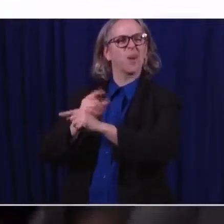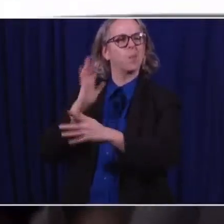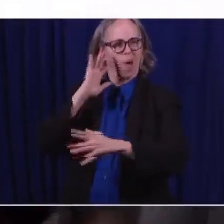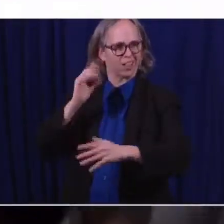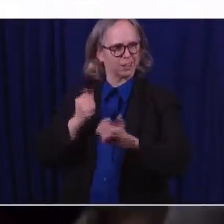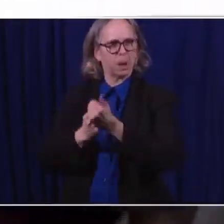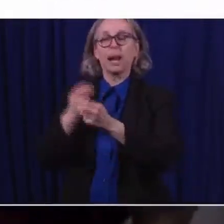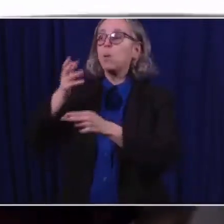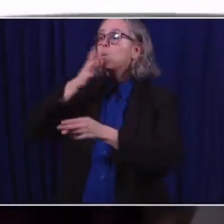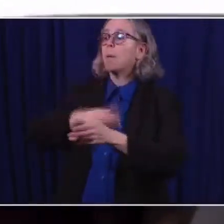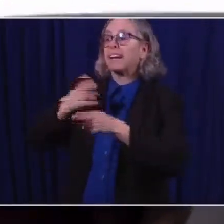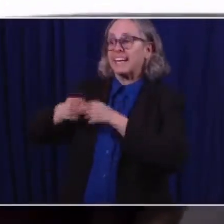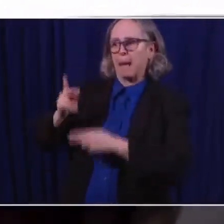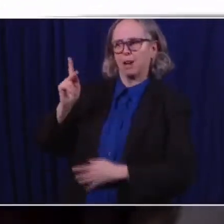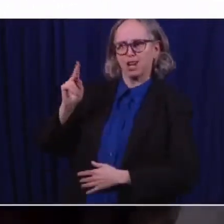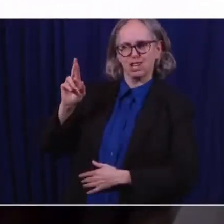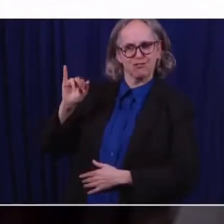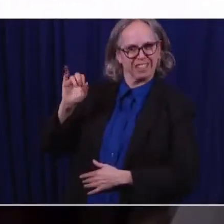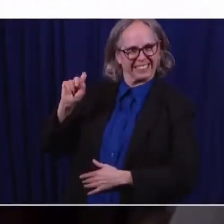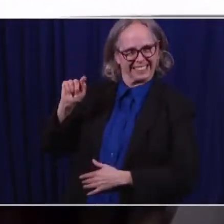Feel a cold wipe, okay?